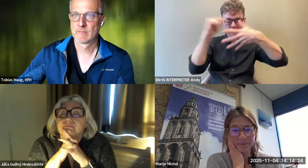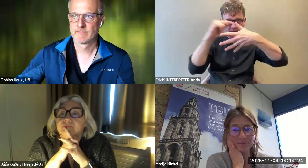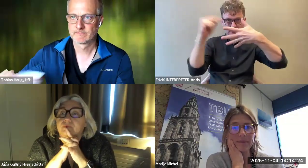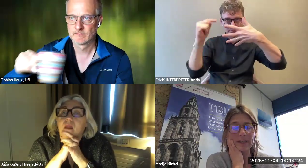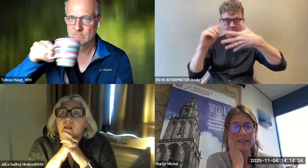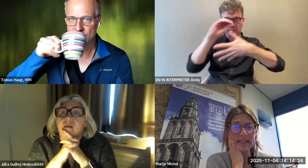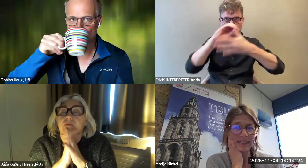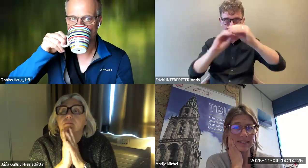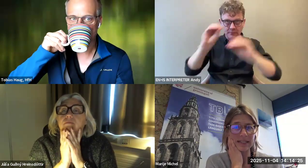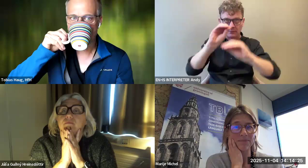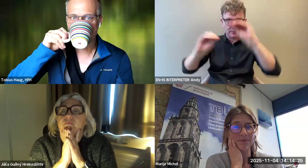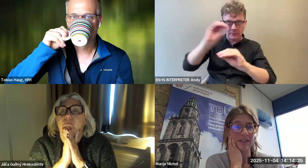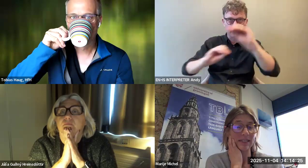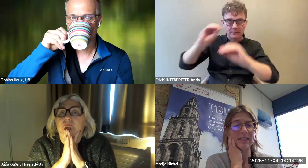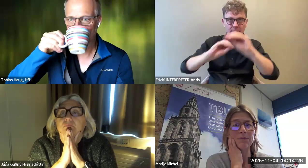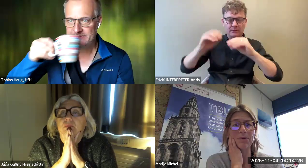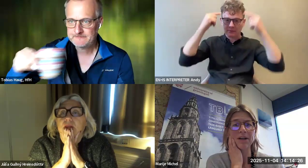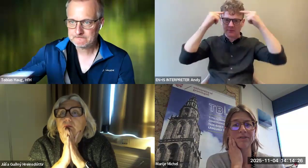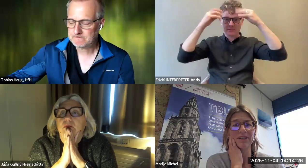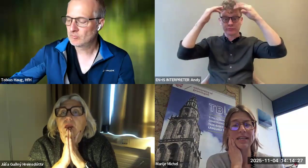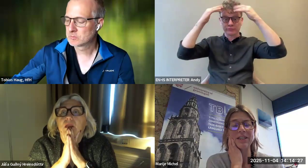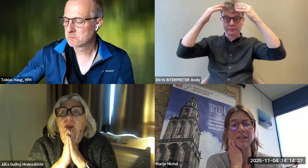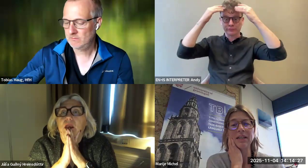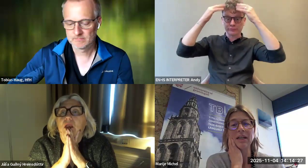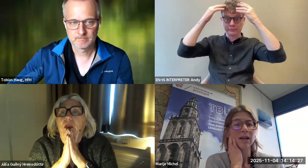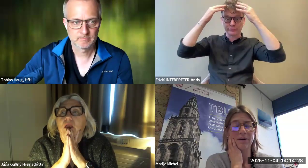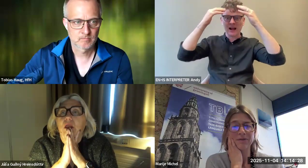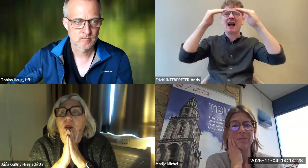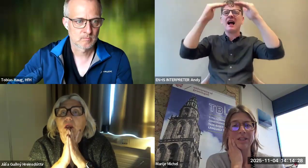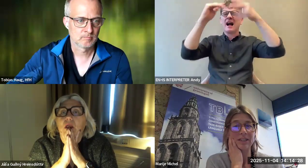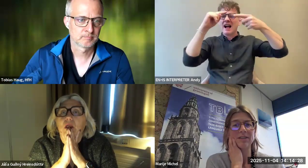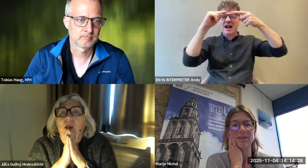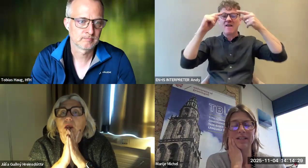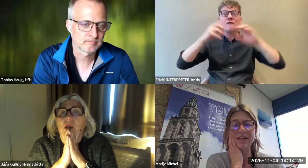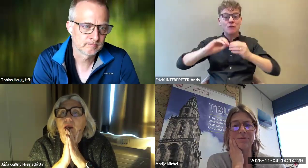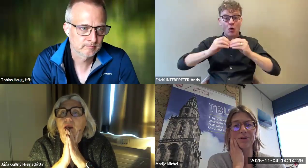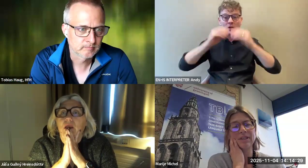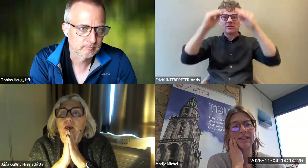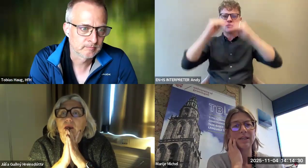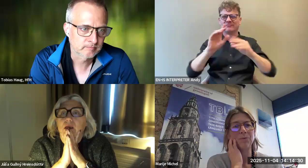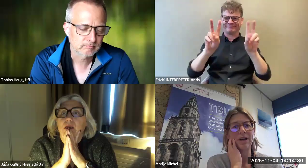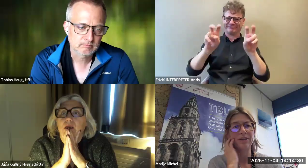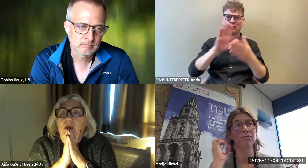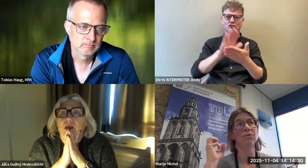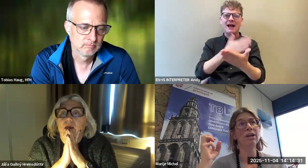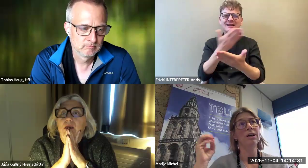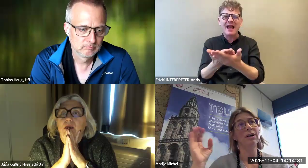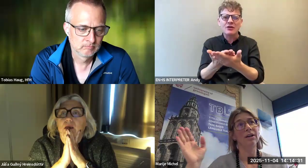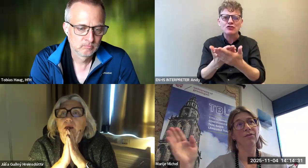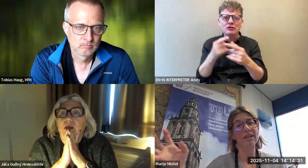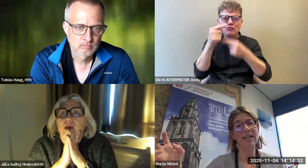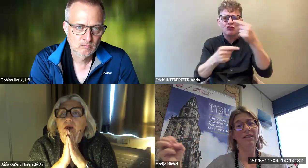text. The next step, and that's still part of translation, of formulation, is the translation process, where